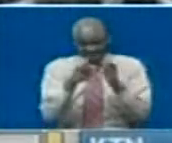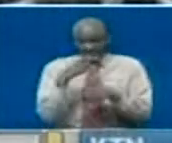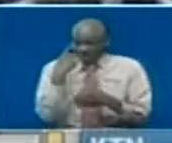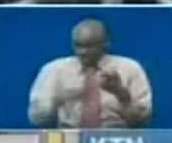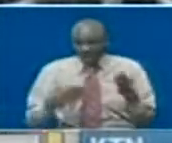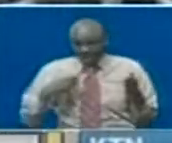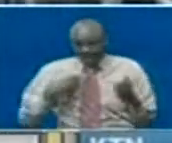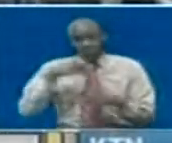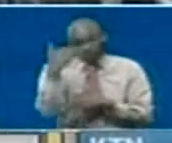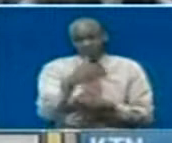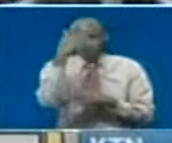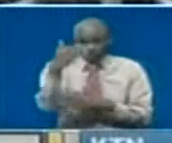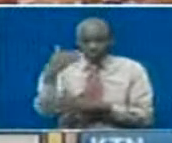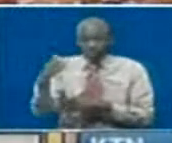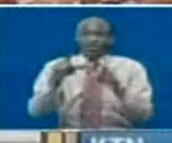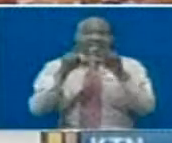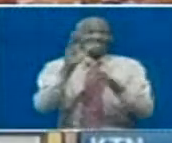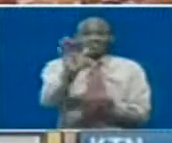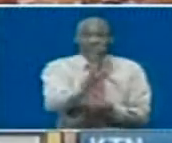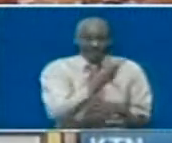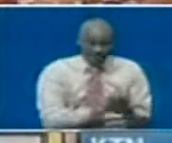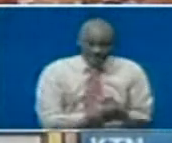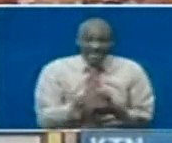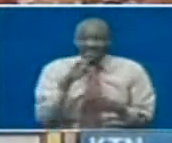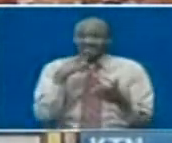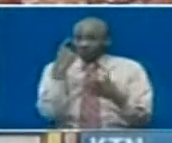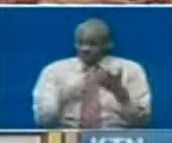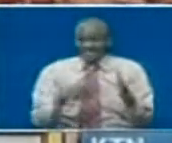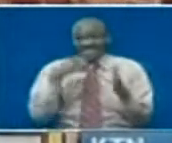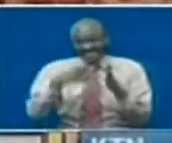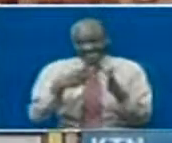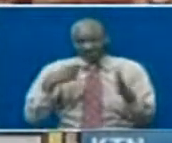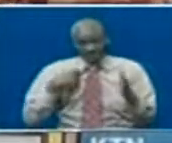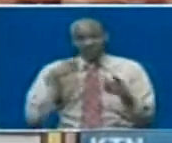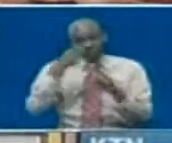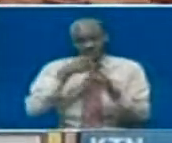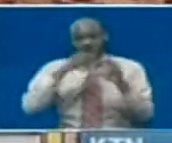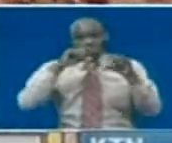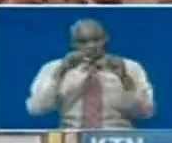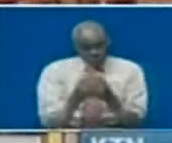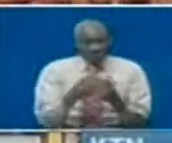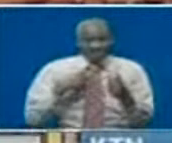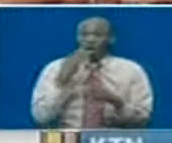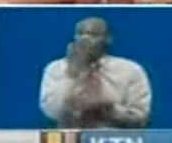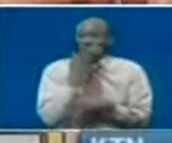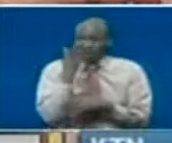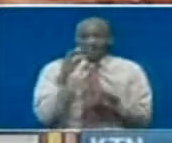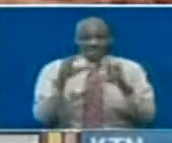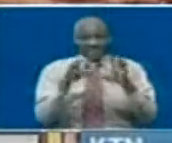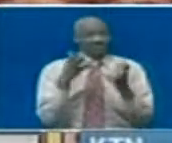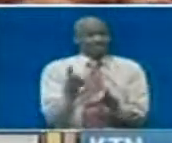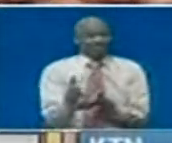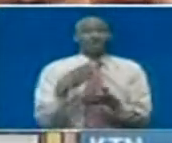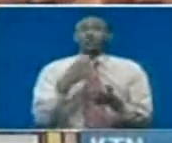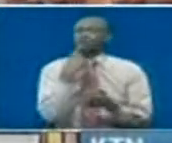calling for a suspension of their licenses. This has prompted the industry lobby group that represent oil marketing firms to